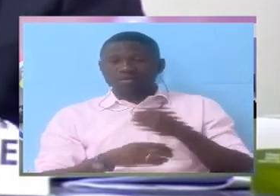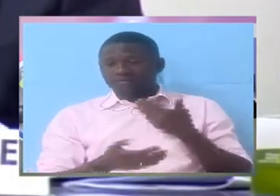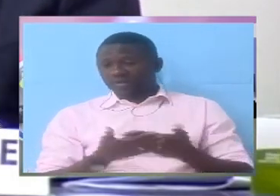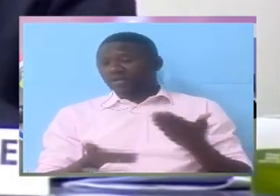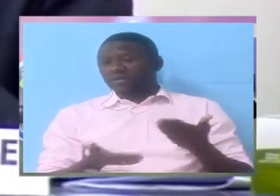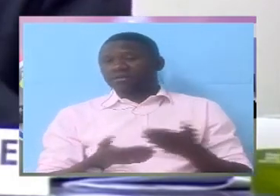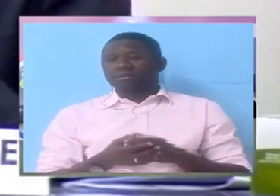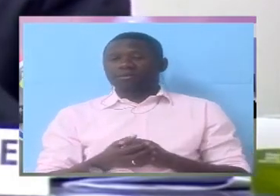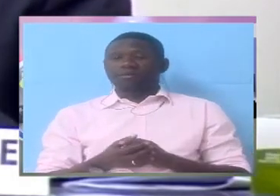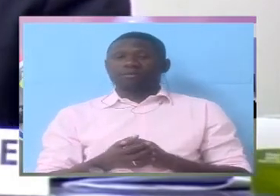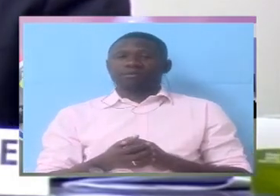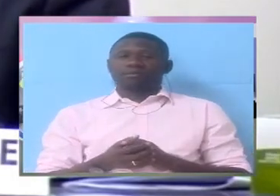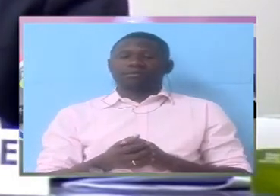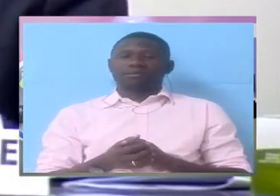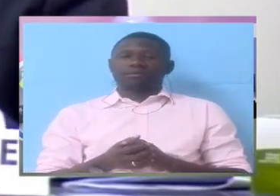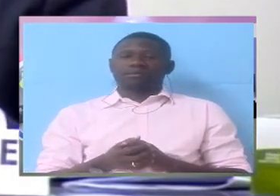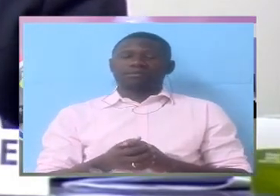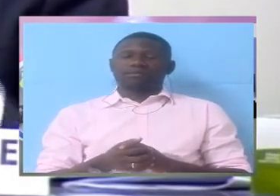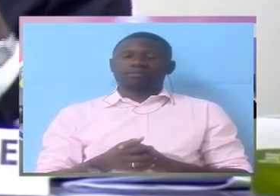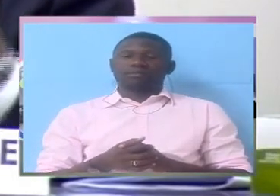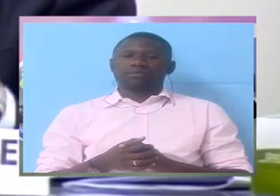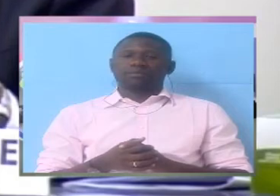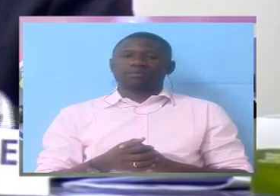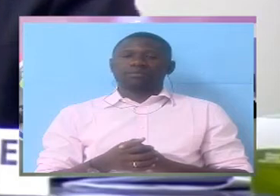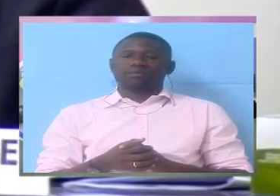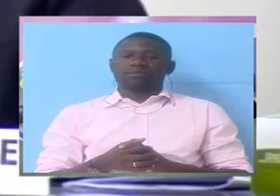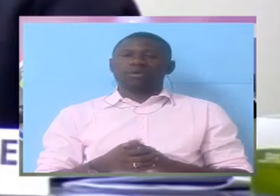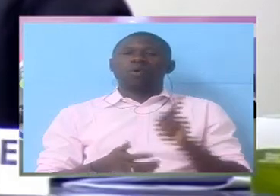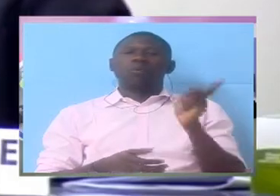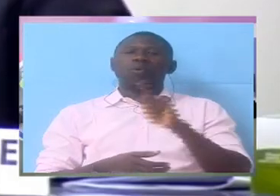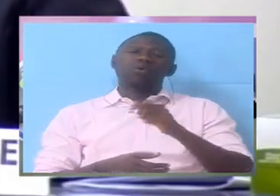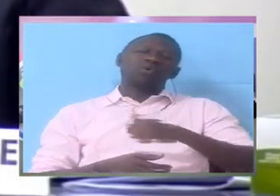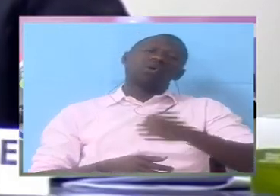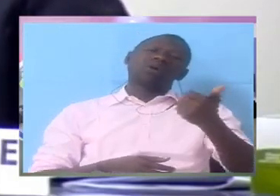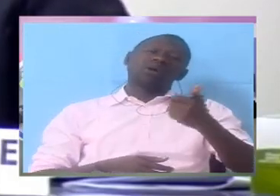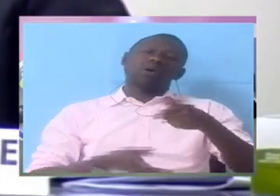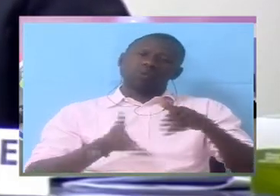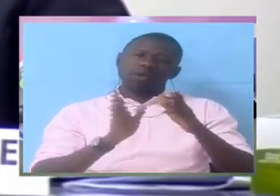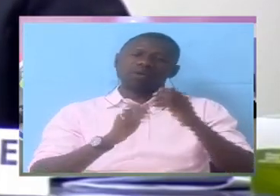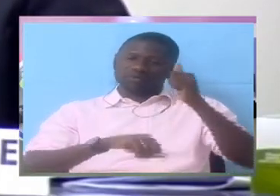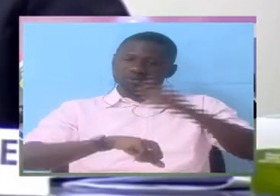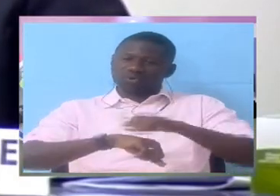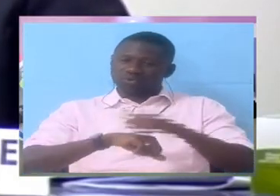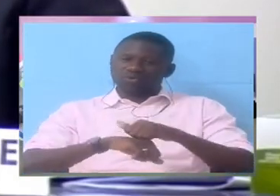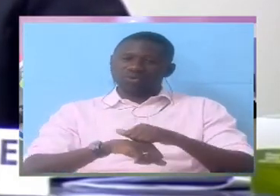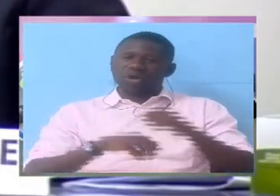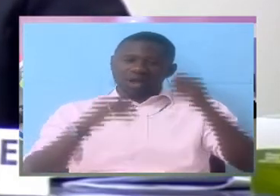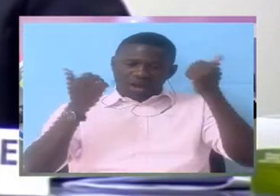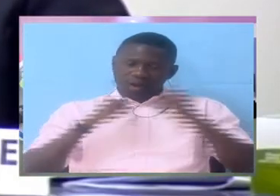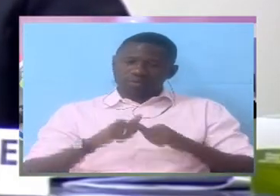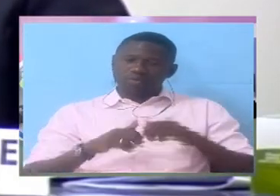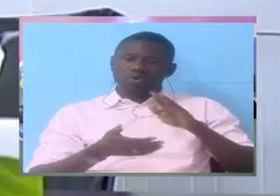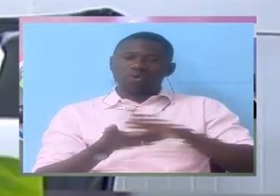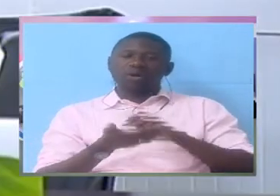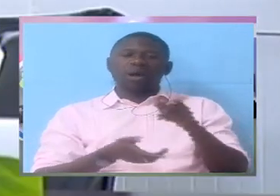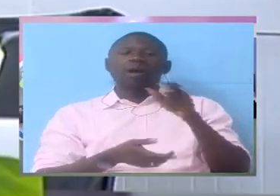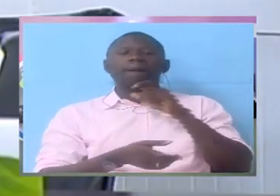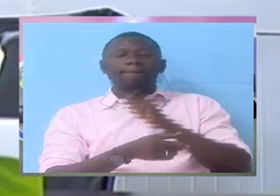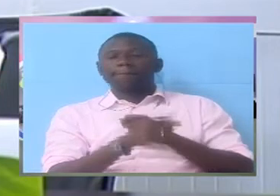What other form of torture was meted out on him? Counsel, I don't